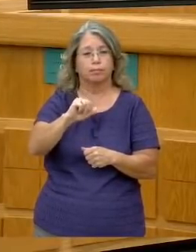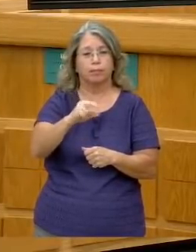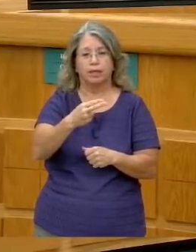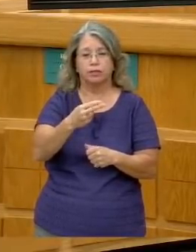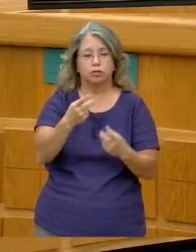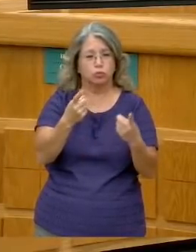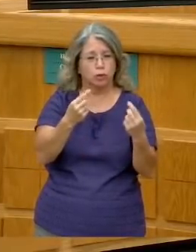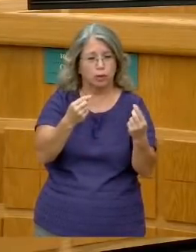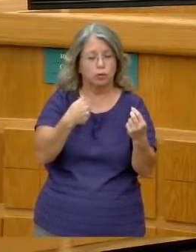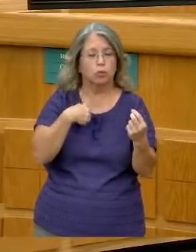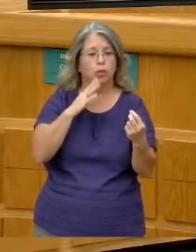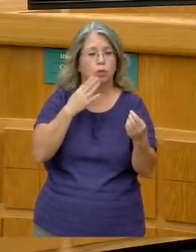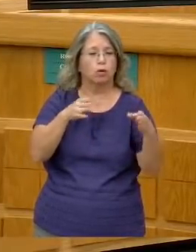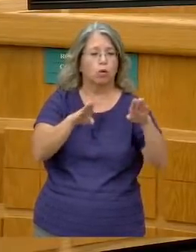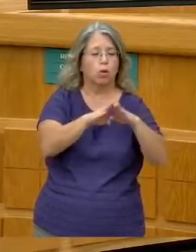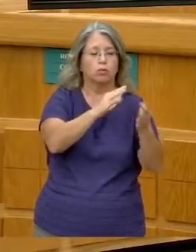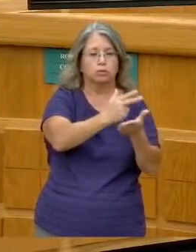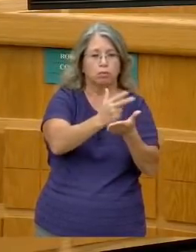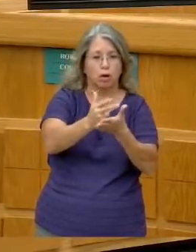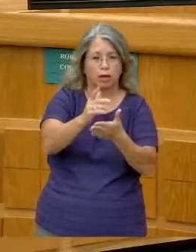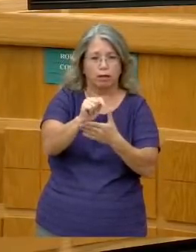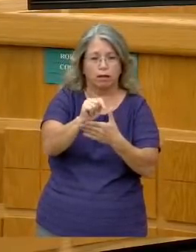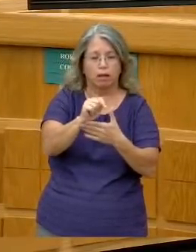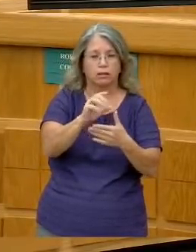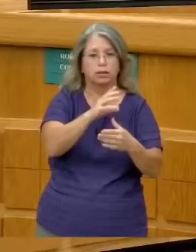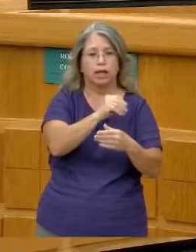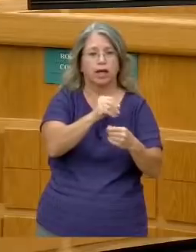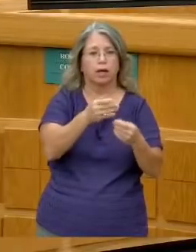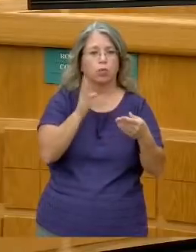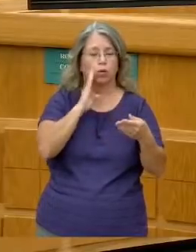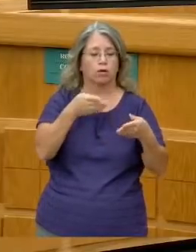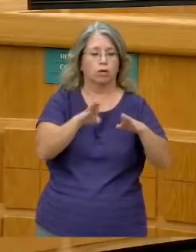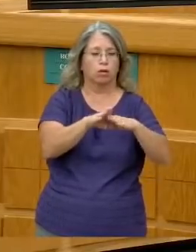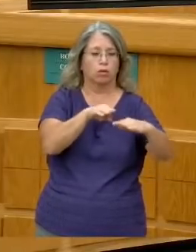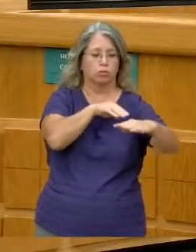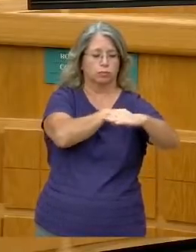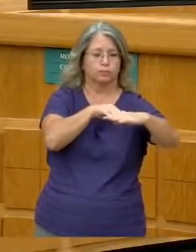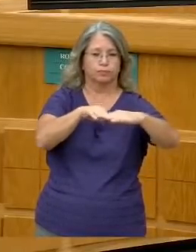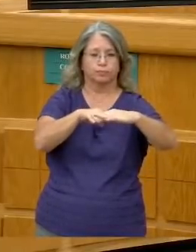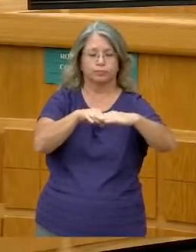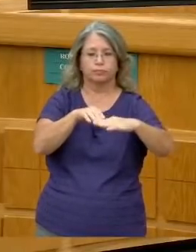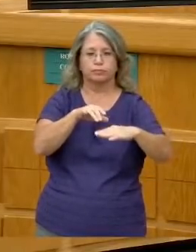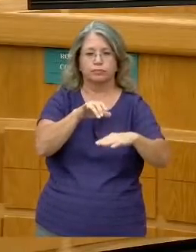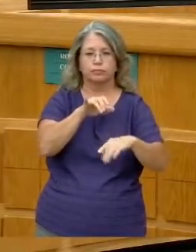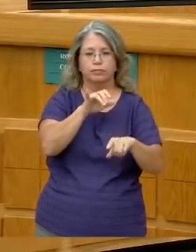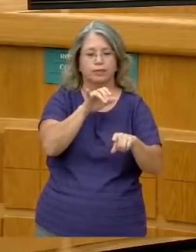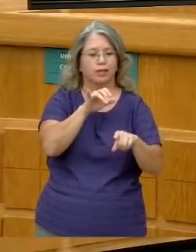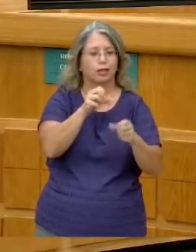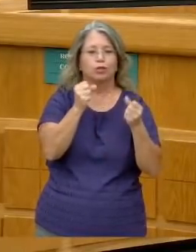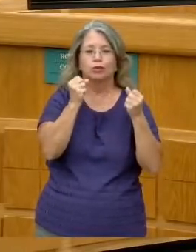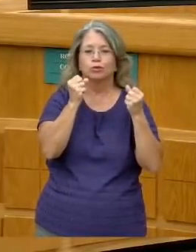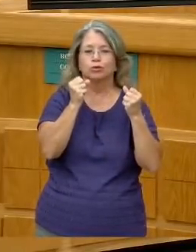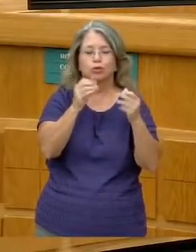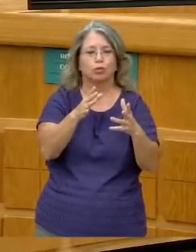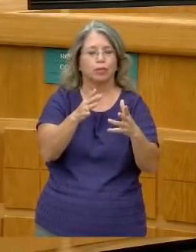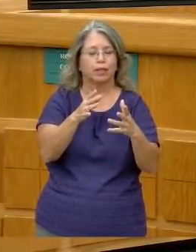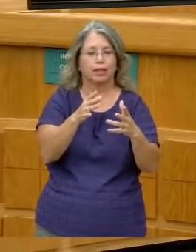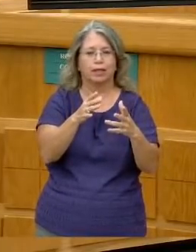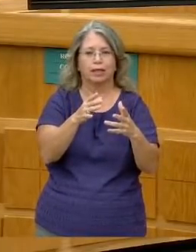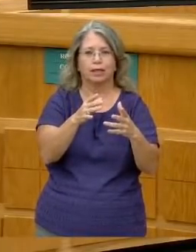access points to vehicular traffic. And it's a much more porous beach, and there's too many points for us to